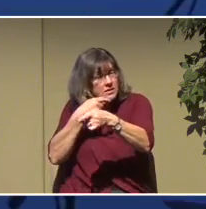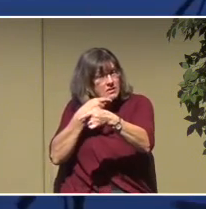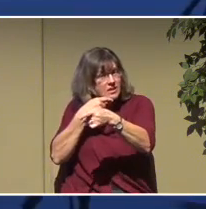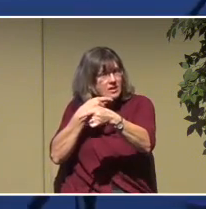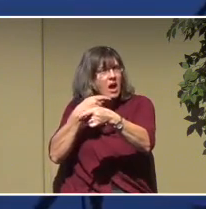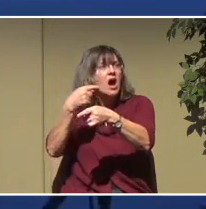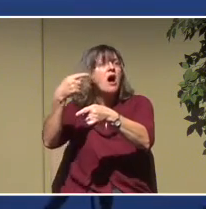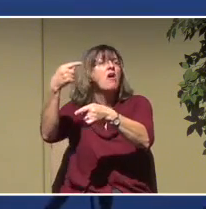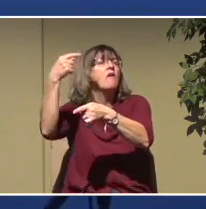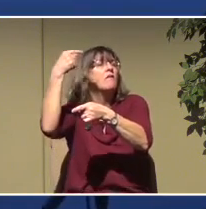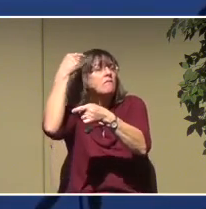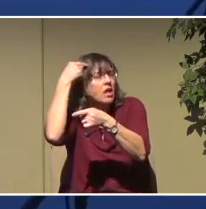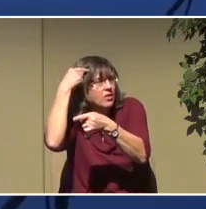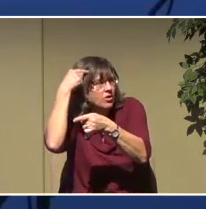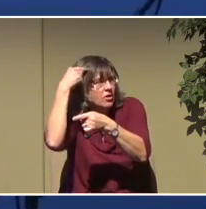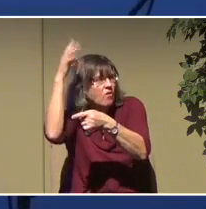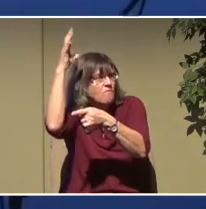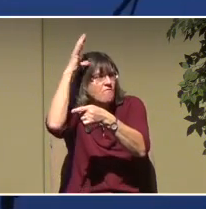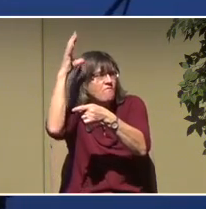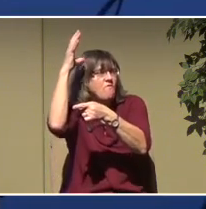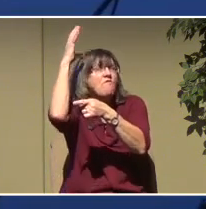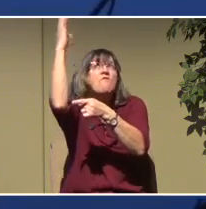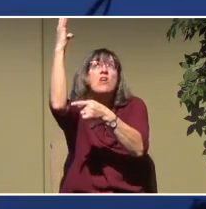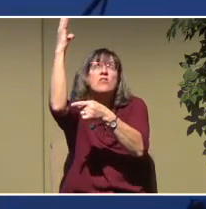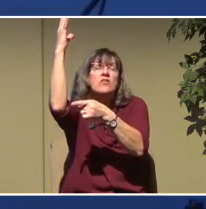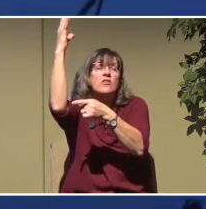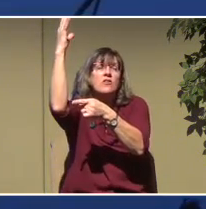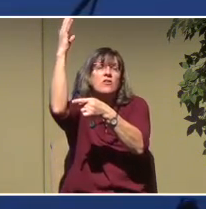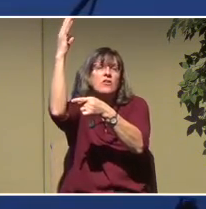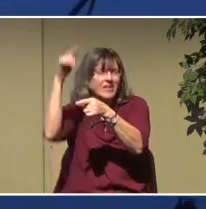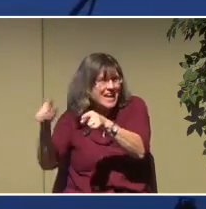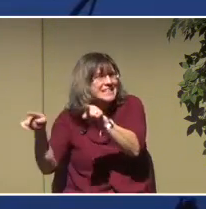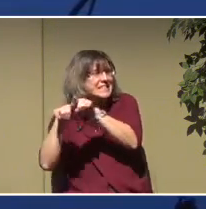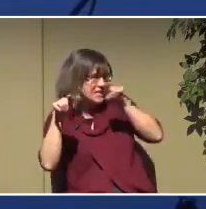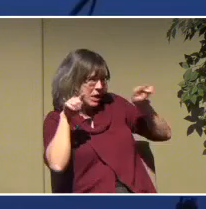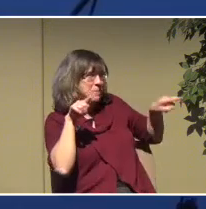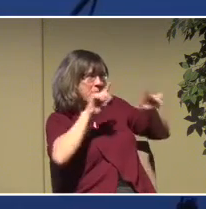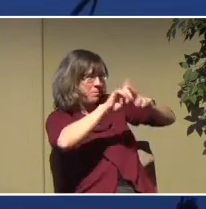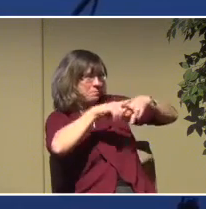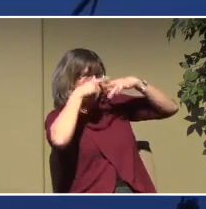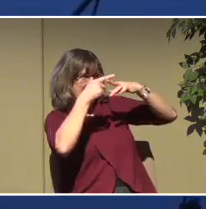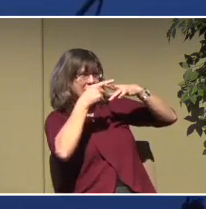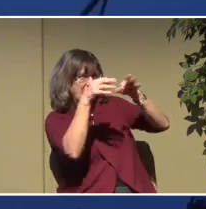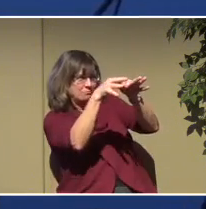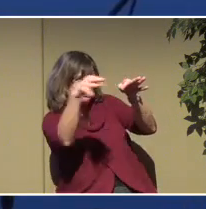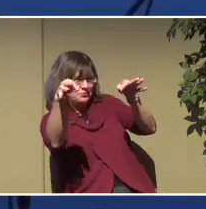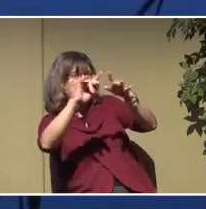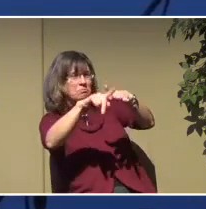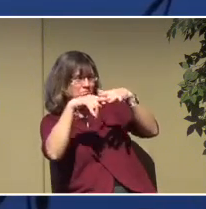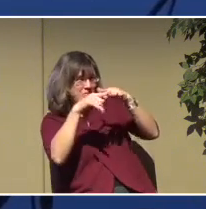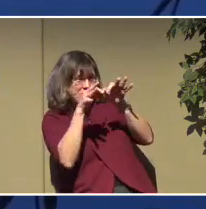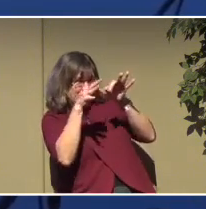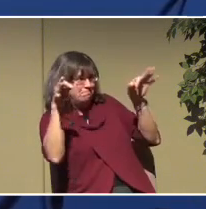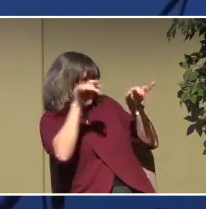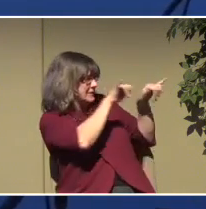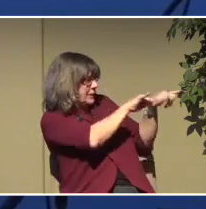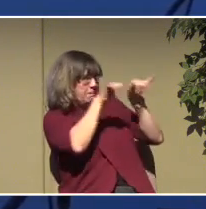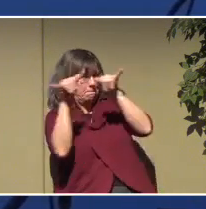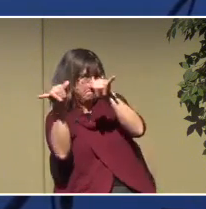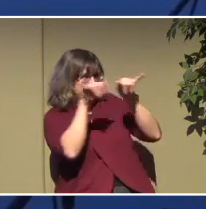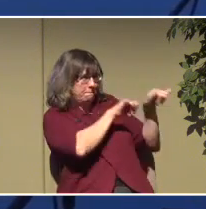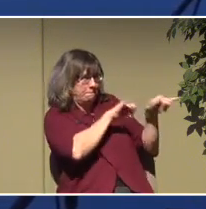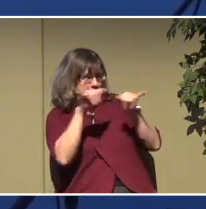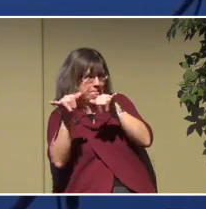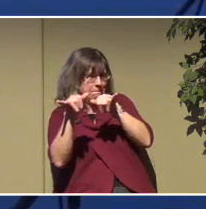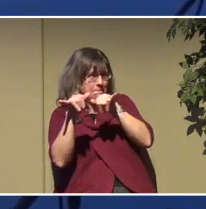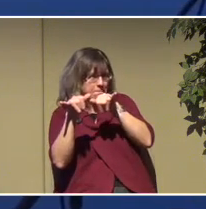here, and we hear him starting with the same way that he taught, Father. That's how he starts John 17, if you check it out.